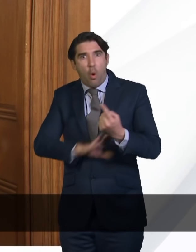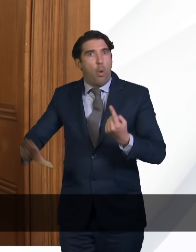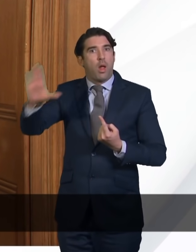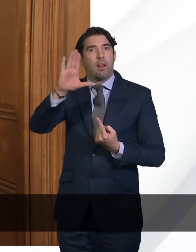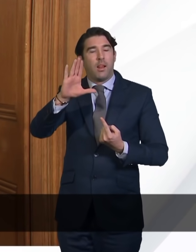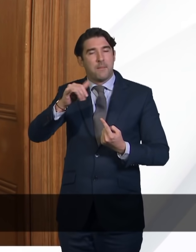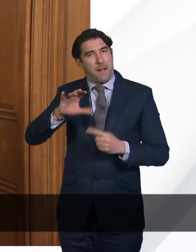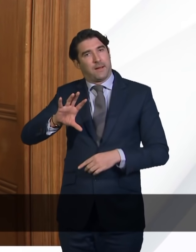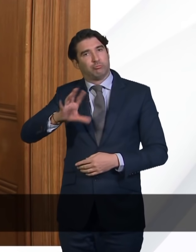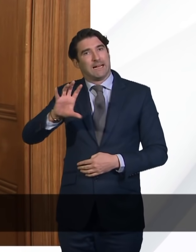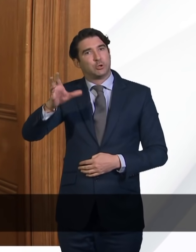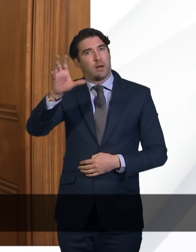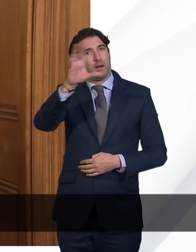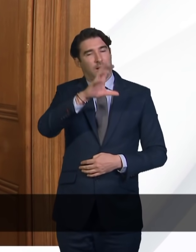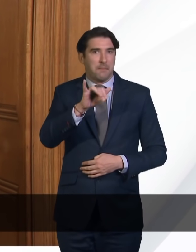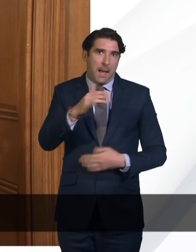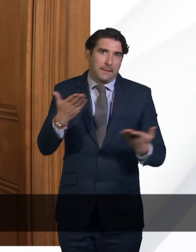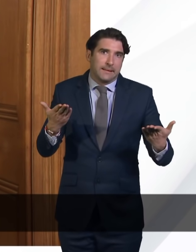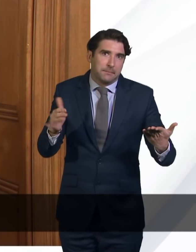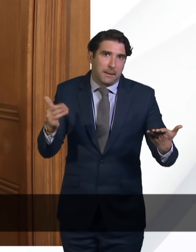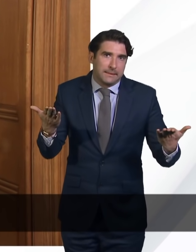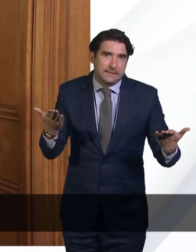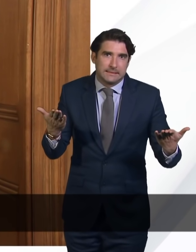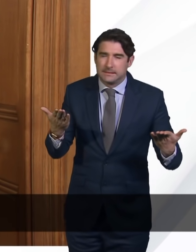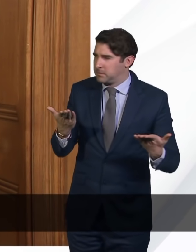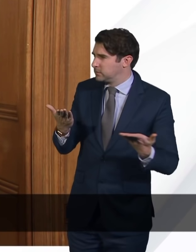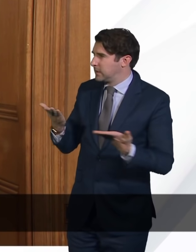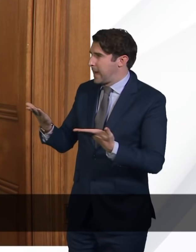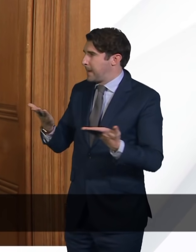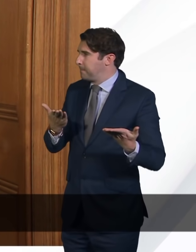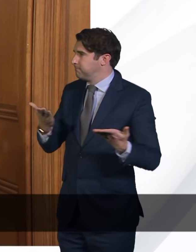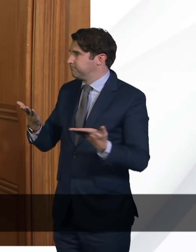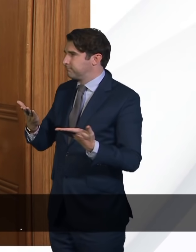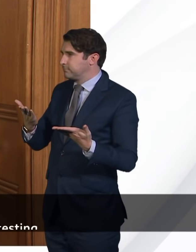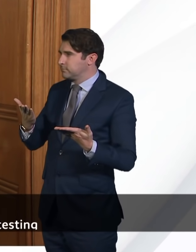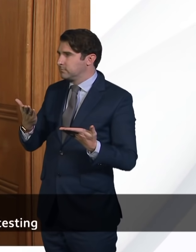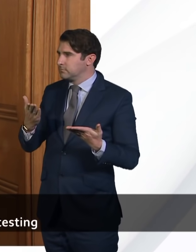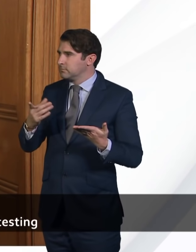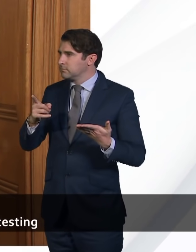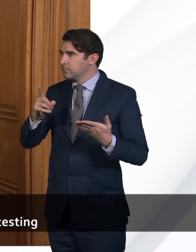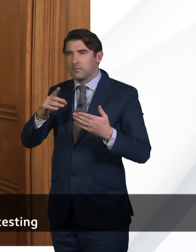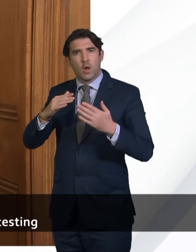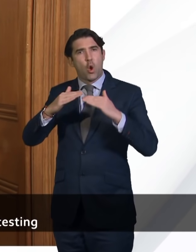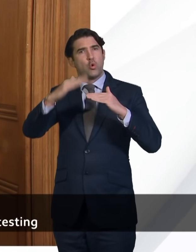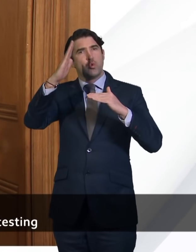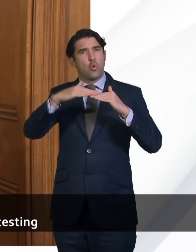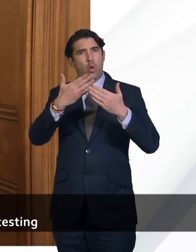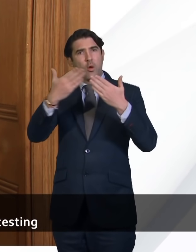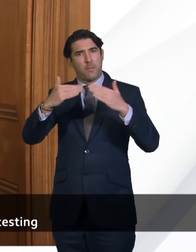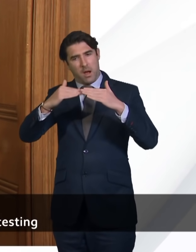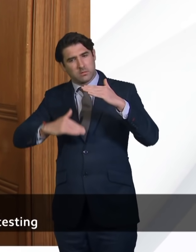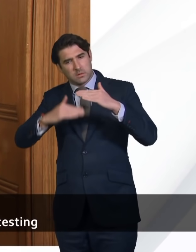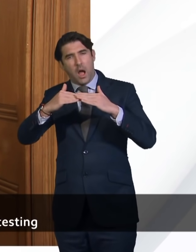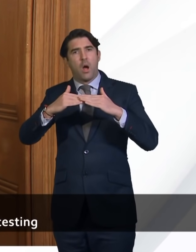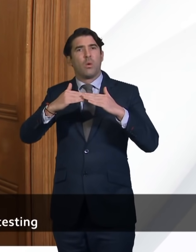as well as the national solutions. But I think on the point about the rate of climb of the disease between now and March, I think it's a